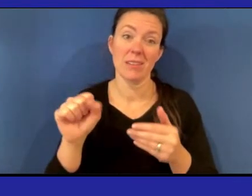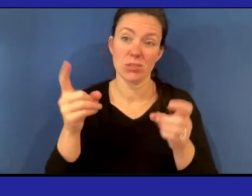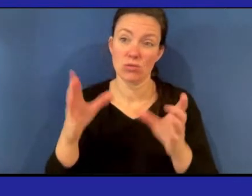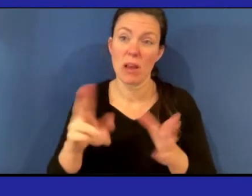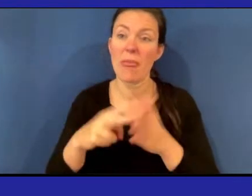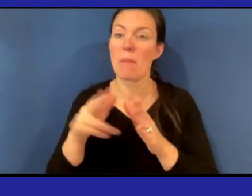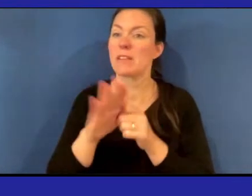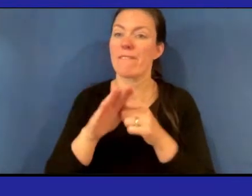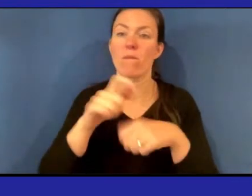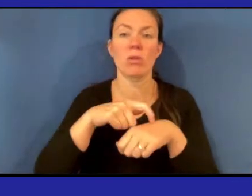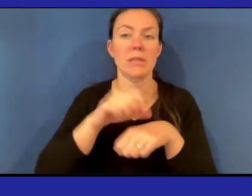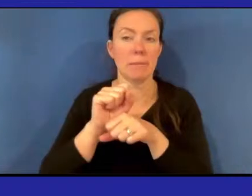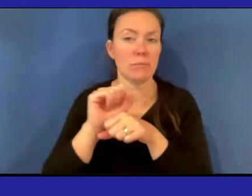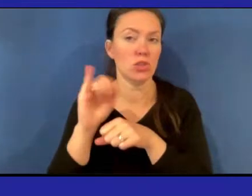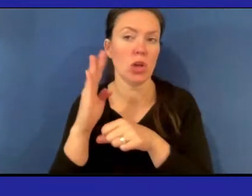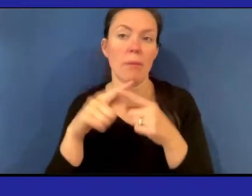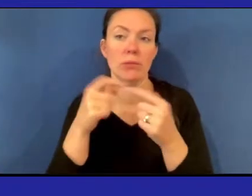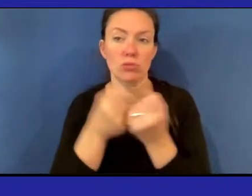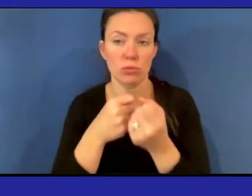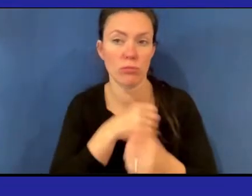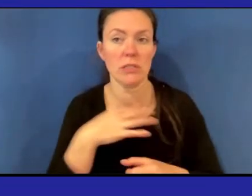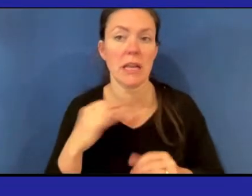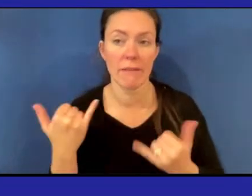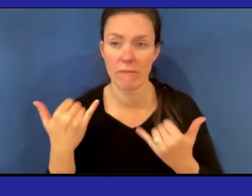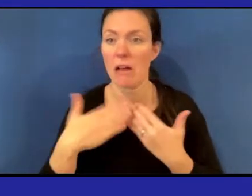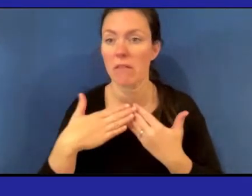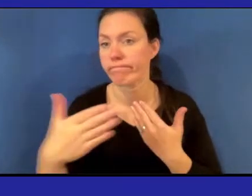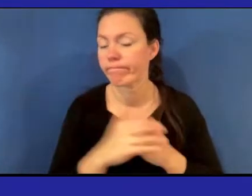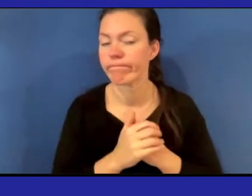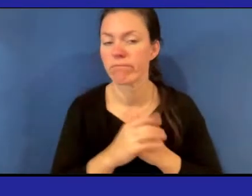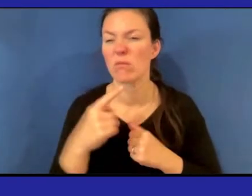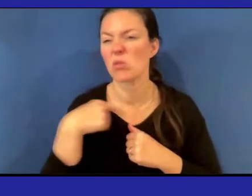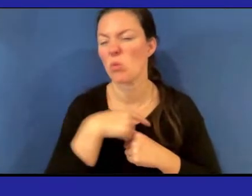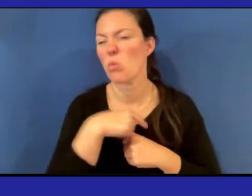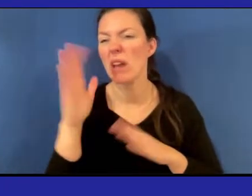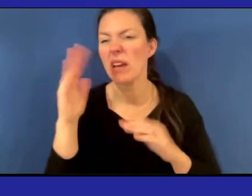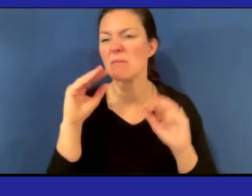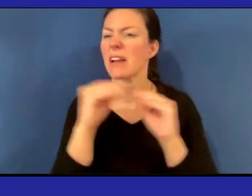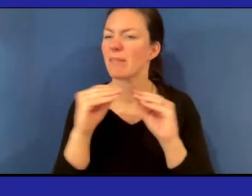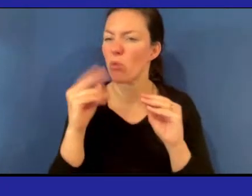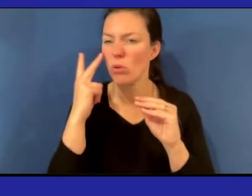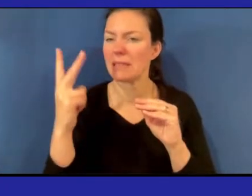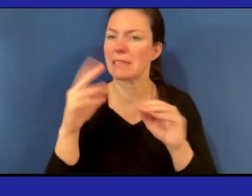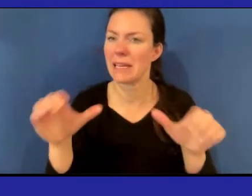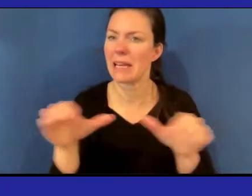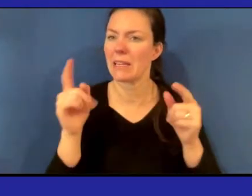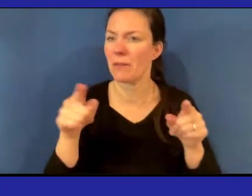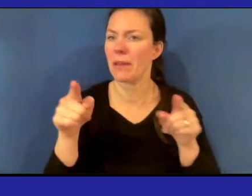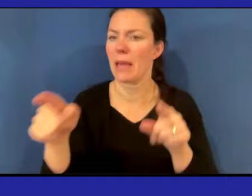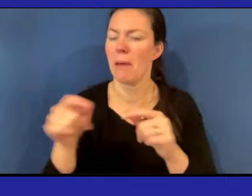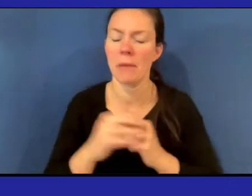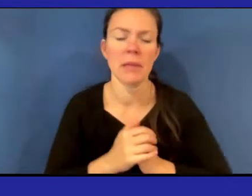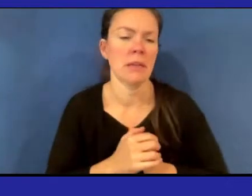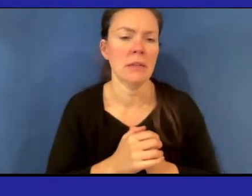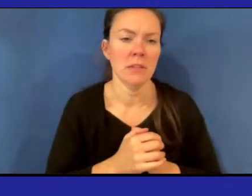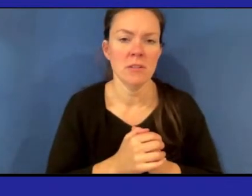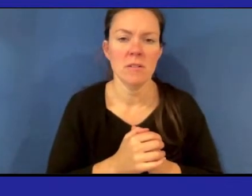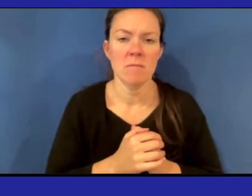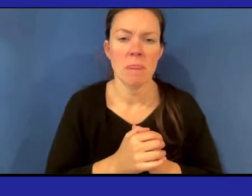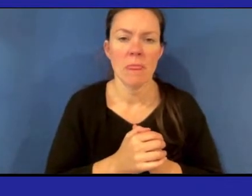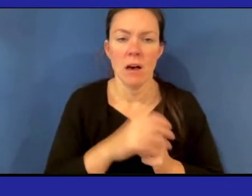staff. right. Okay. So with that, we expect more activity. Yeah. I think is unmet demand before